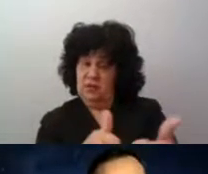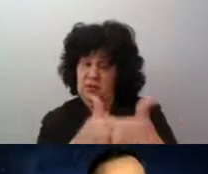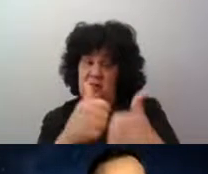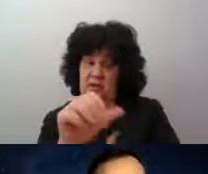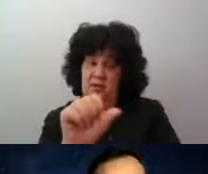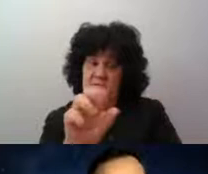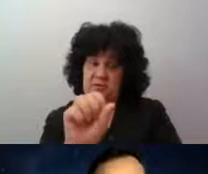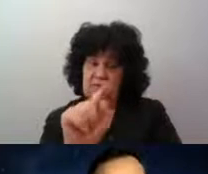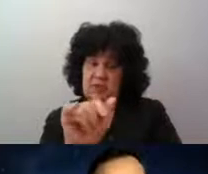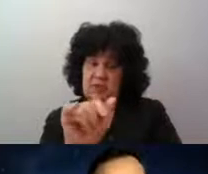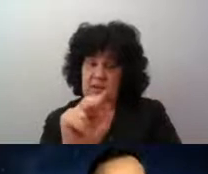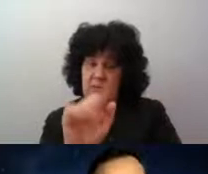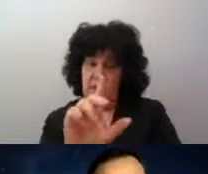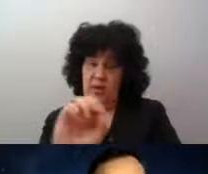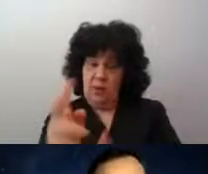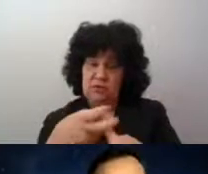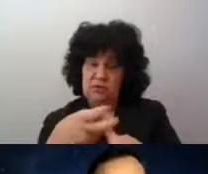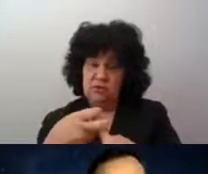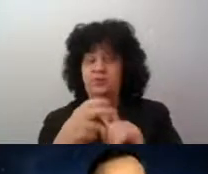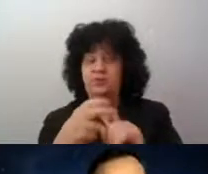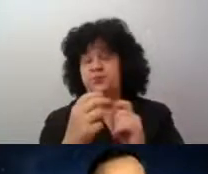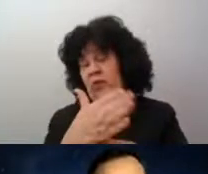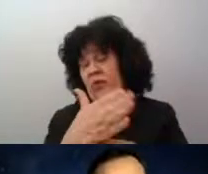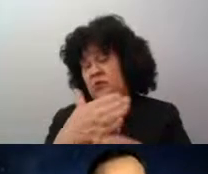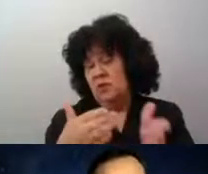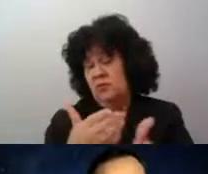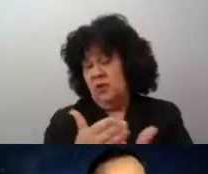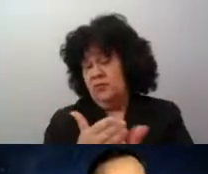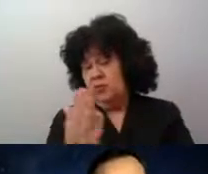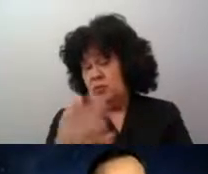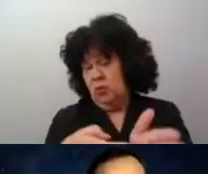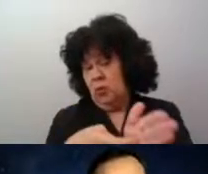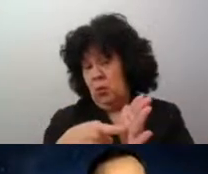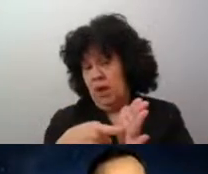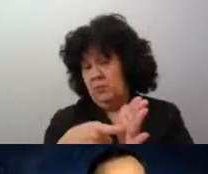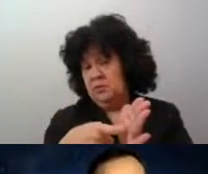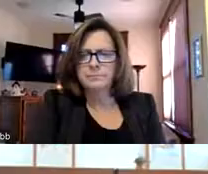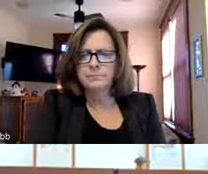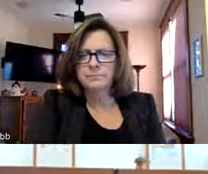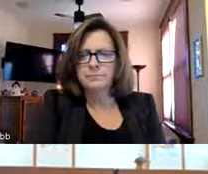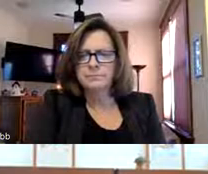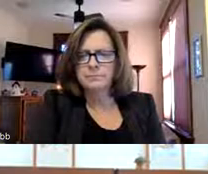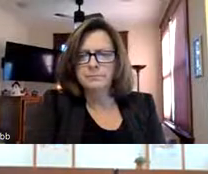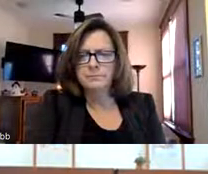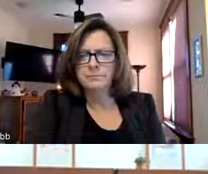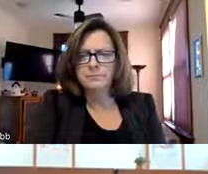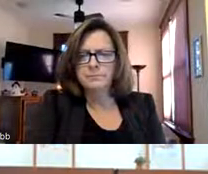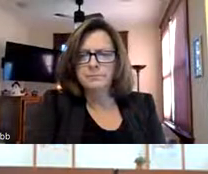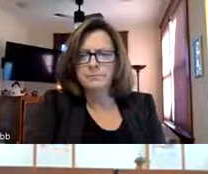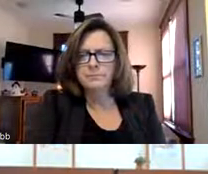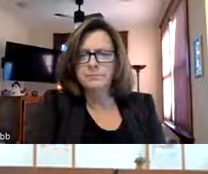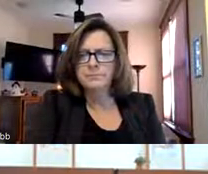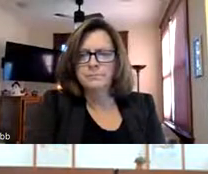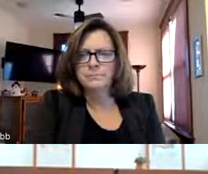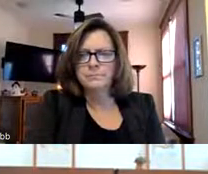the standards that are in the FAR. Some through the requirements versions, the requirements, performance requirements, and